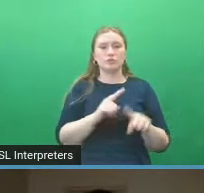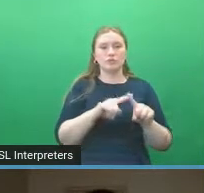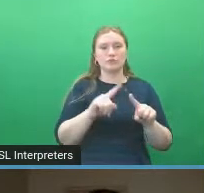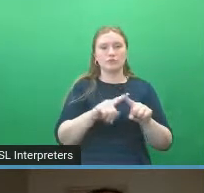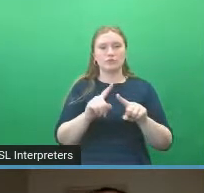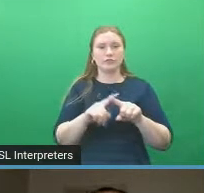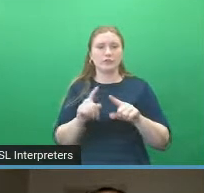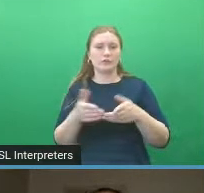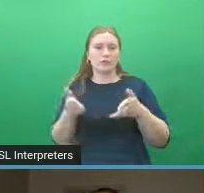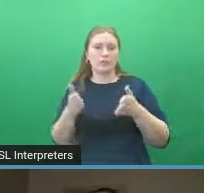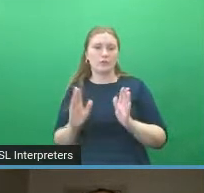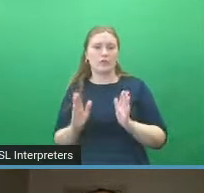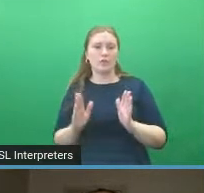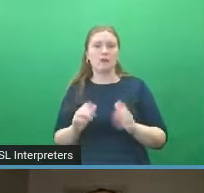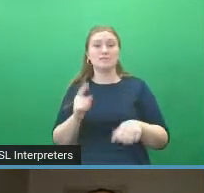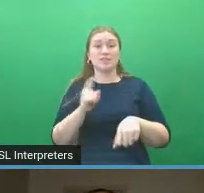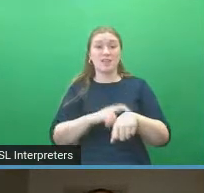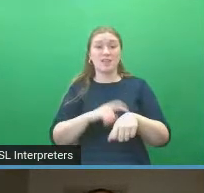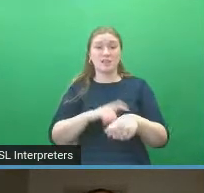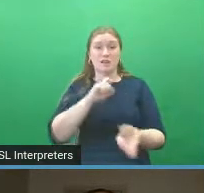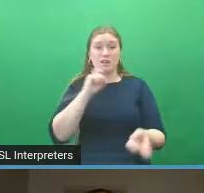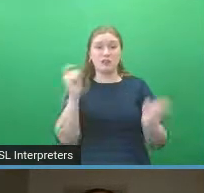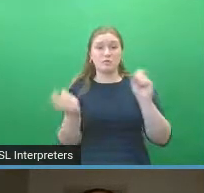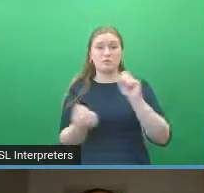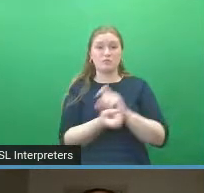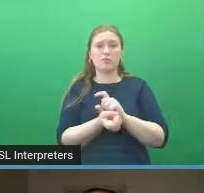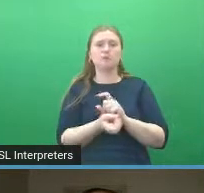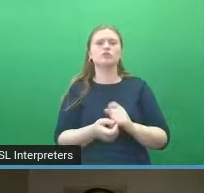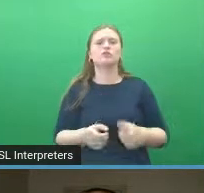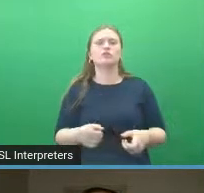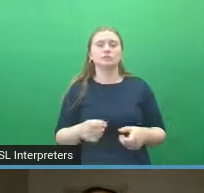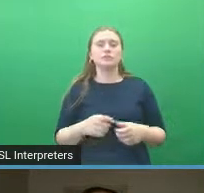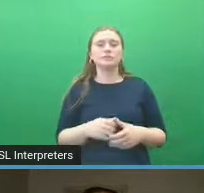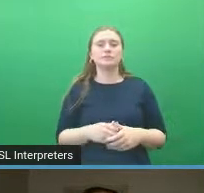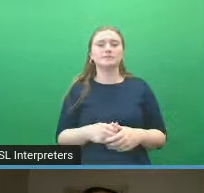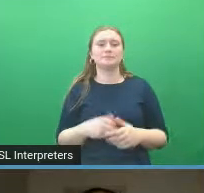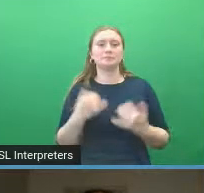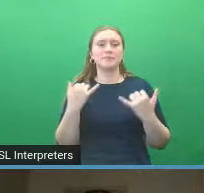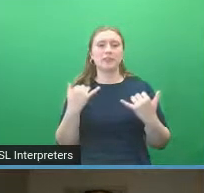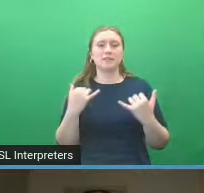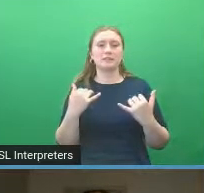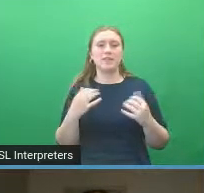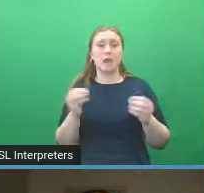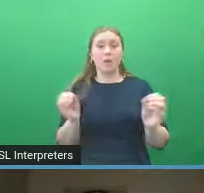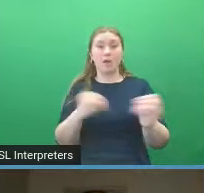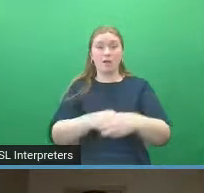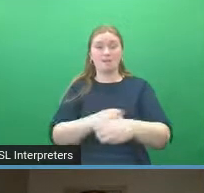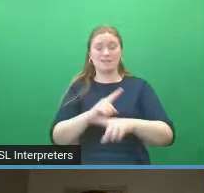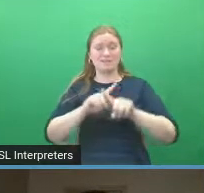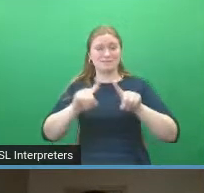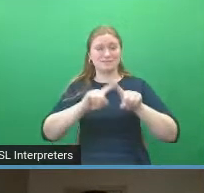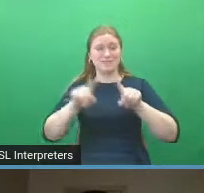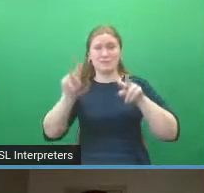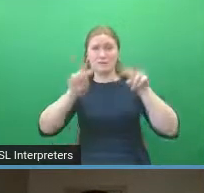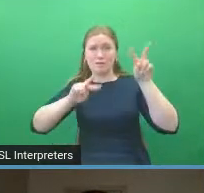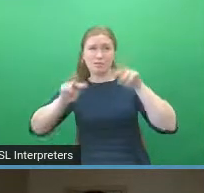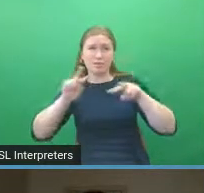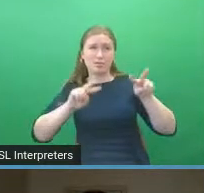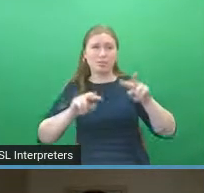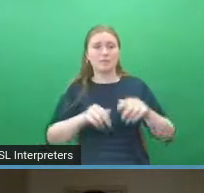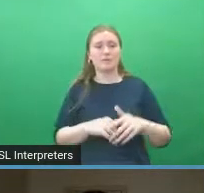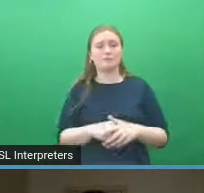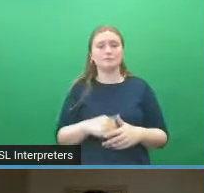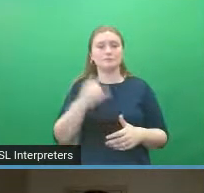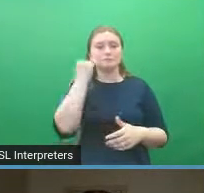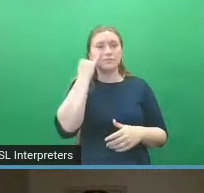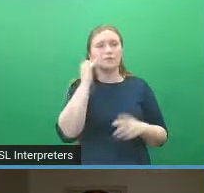mail. Times have changed, and modern work tools and approaches have changed the office space. If you haven't been in an Office Depot or Office